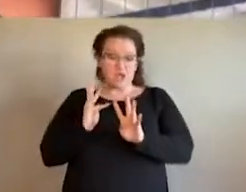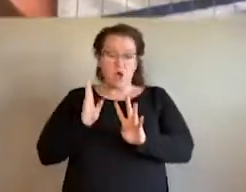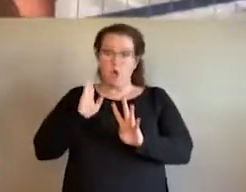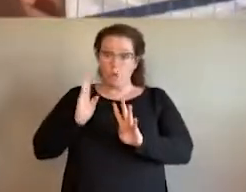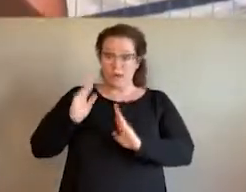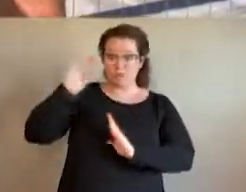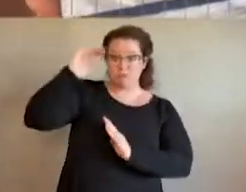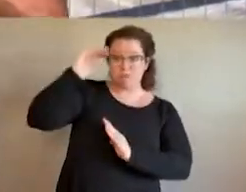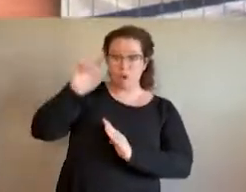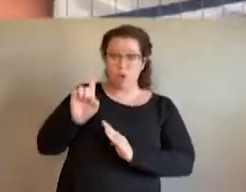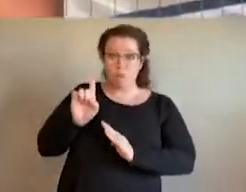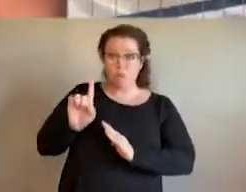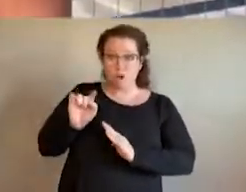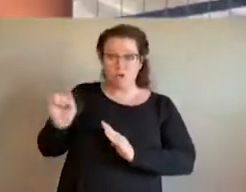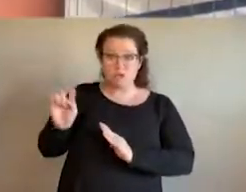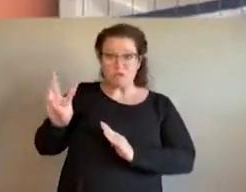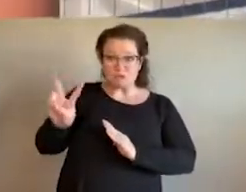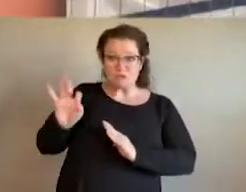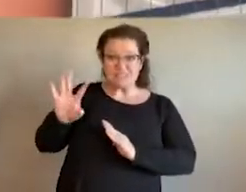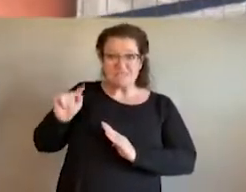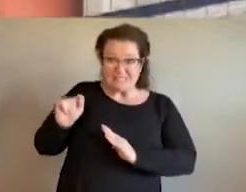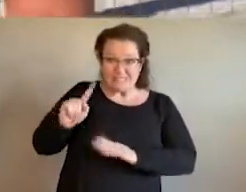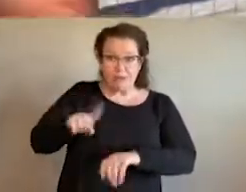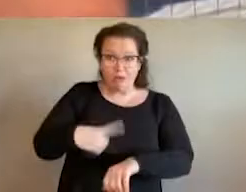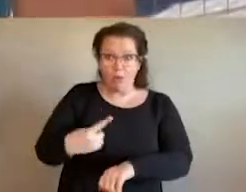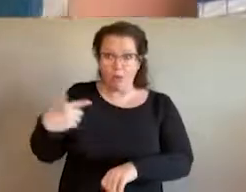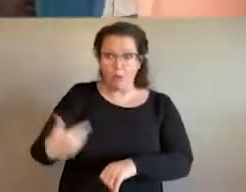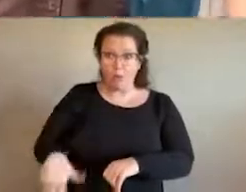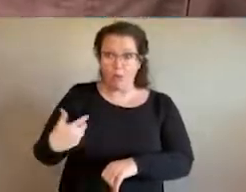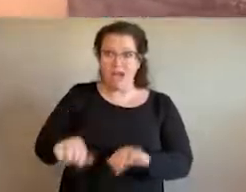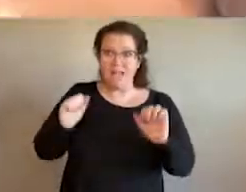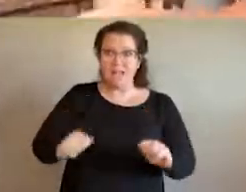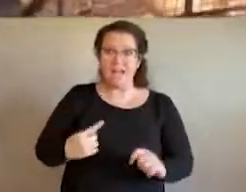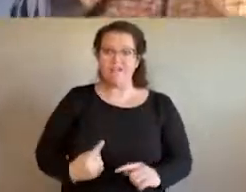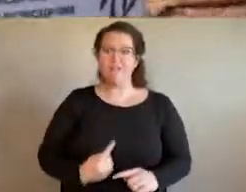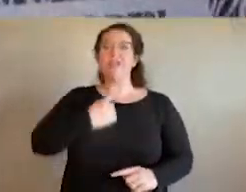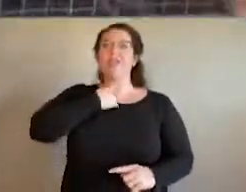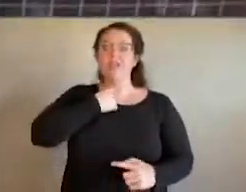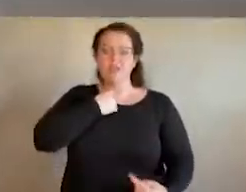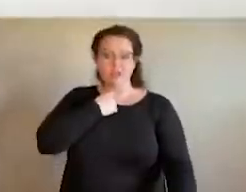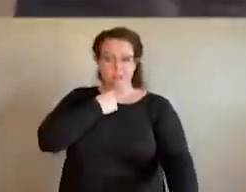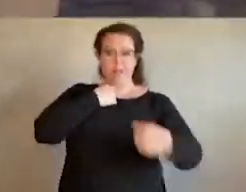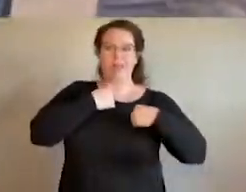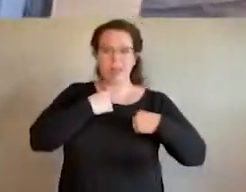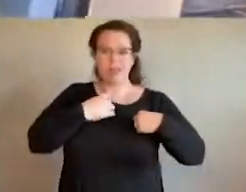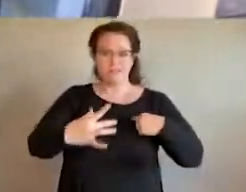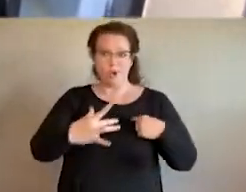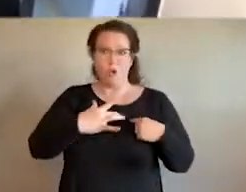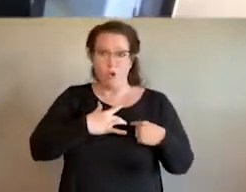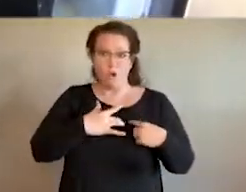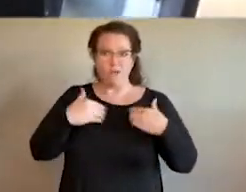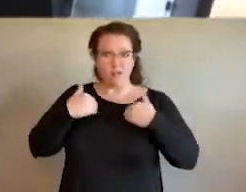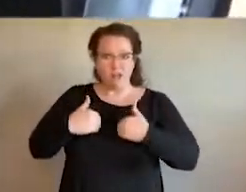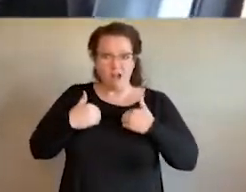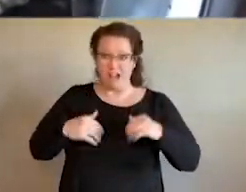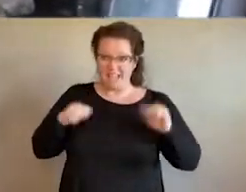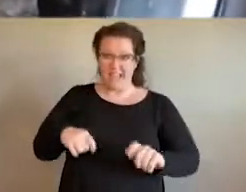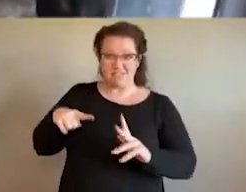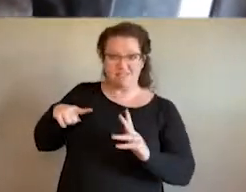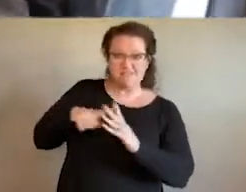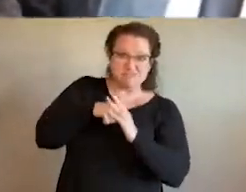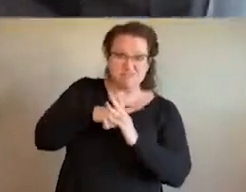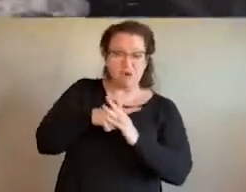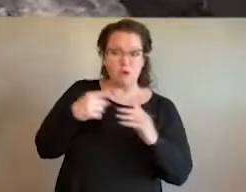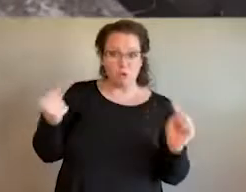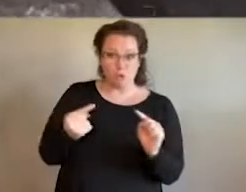up to 1.5 feet, some 2 feet long. And that is long enough to pierce vital organs if something pounces on them. So they don't go looking for a